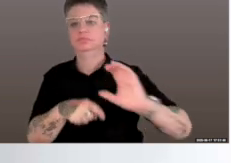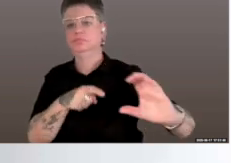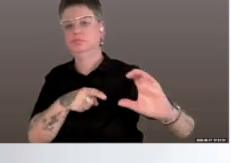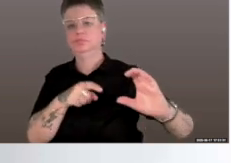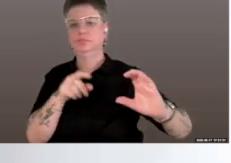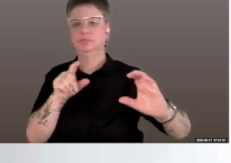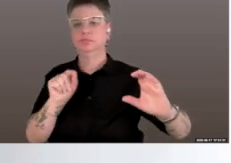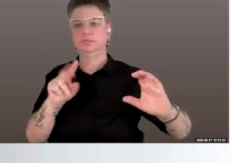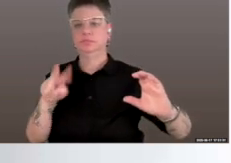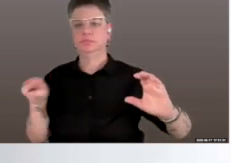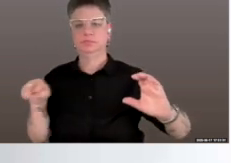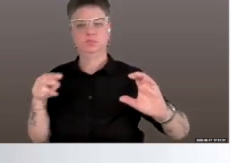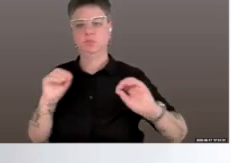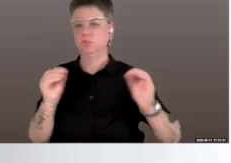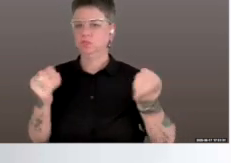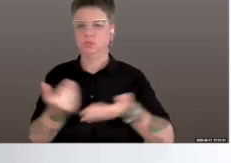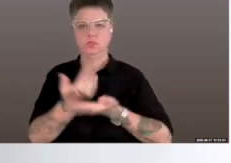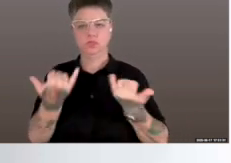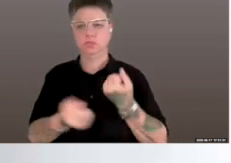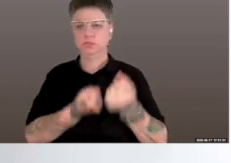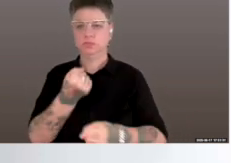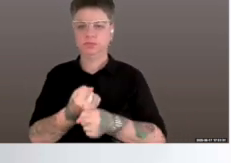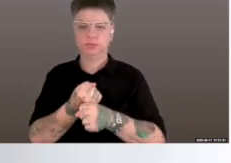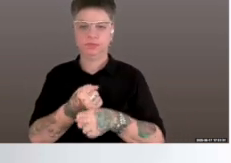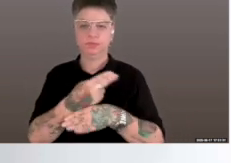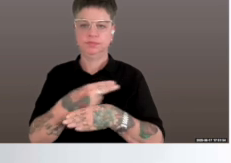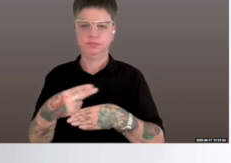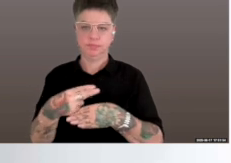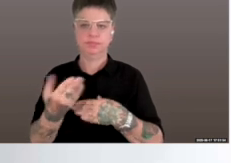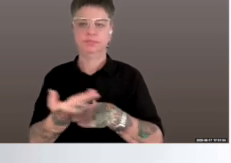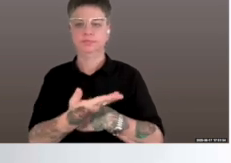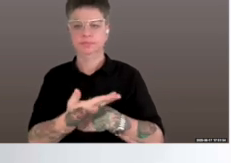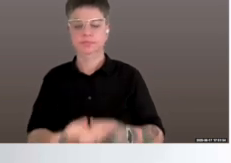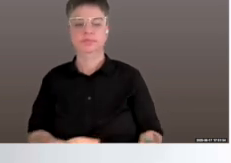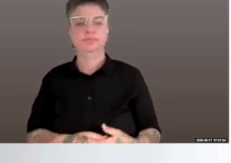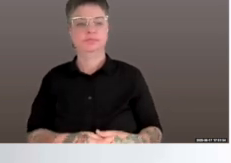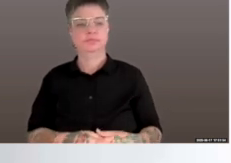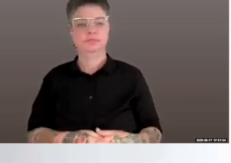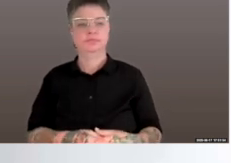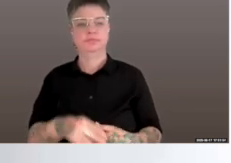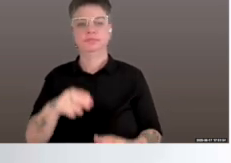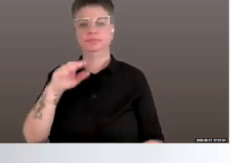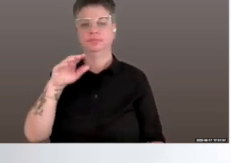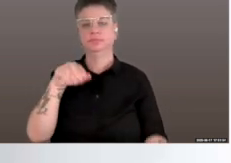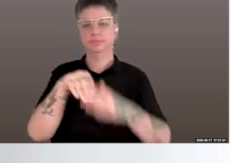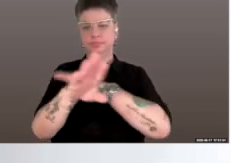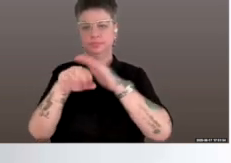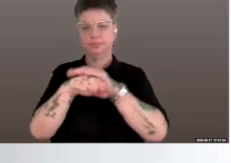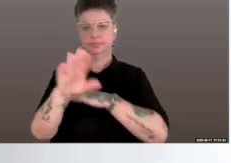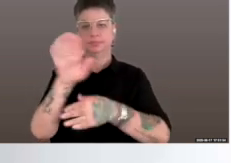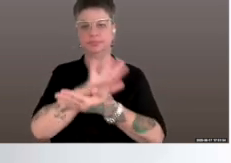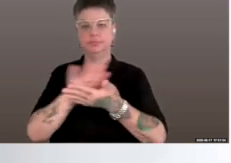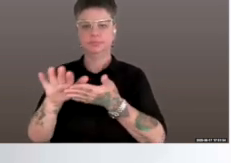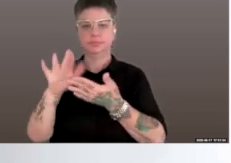and receiving the clean transportation incentives. The Access Clean California team has recently grown their